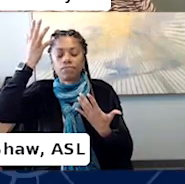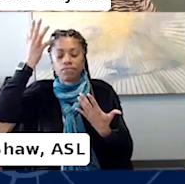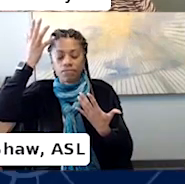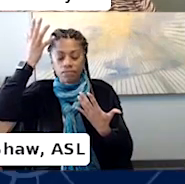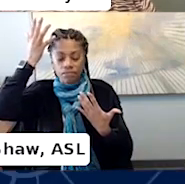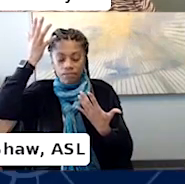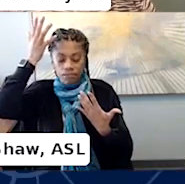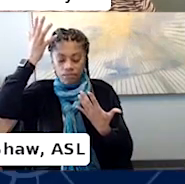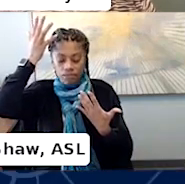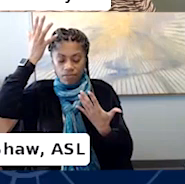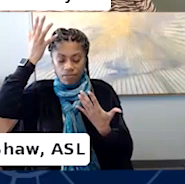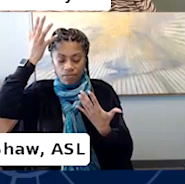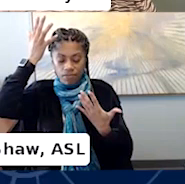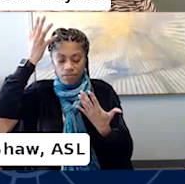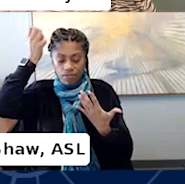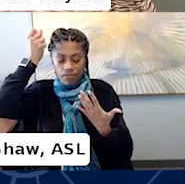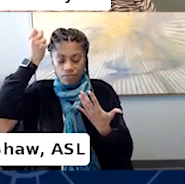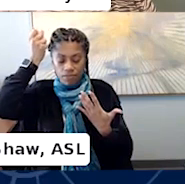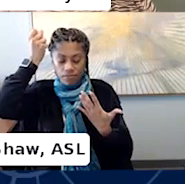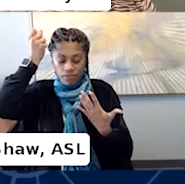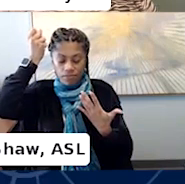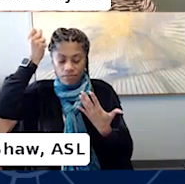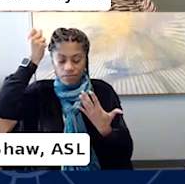5. Hold.